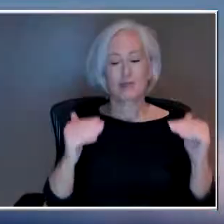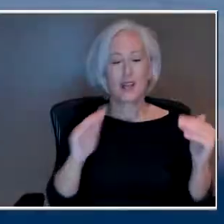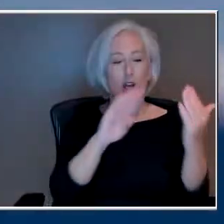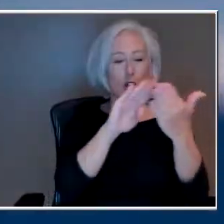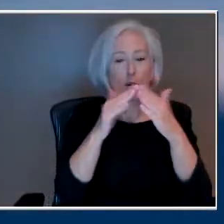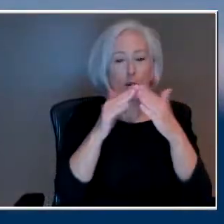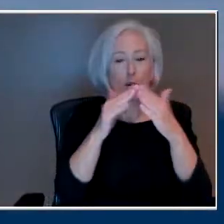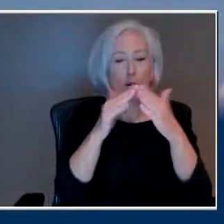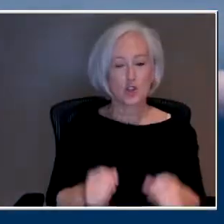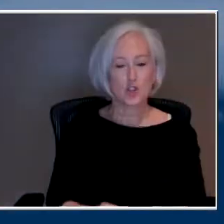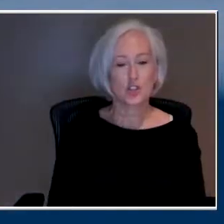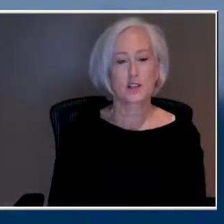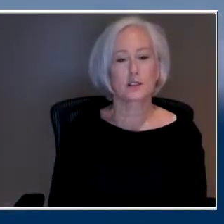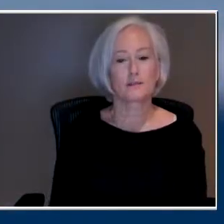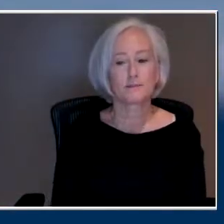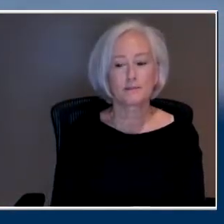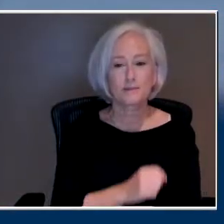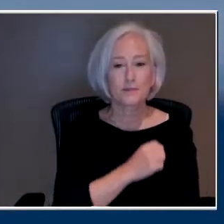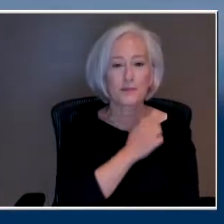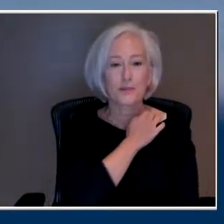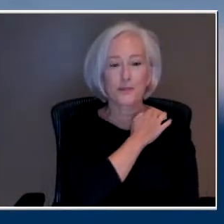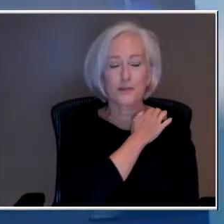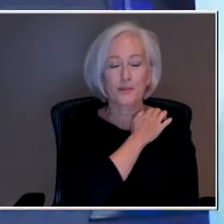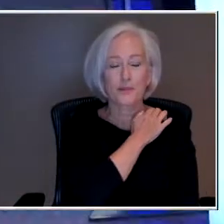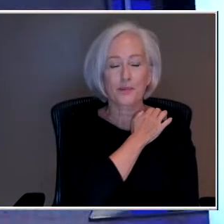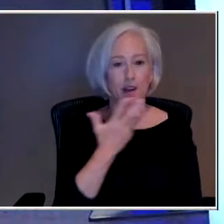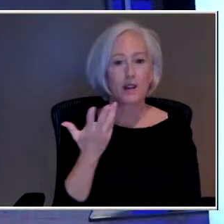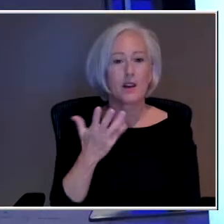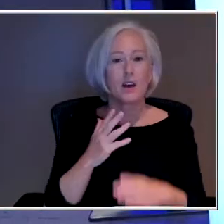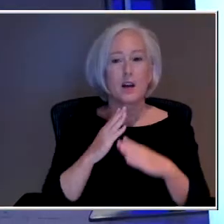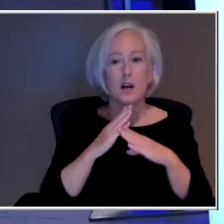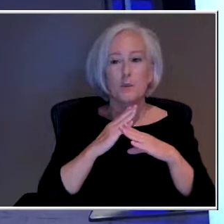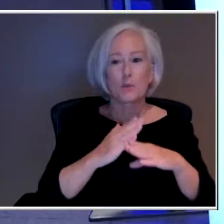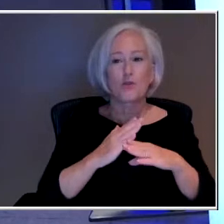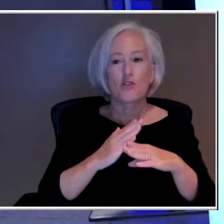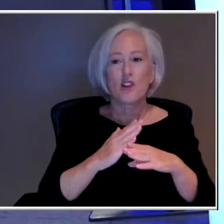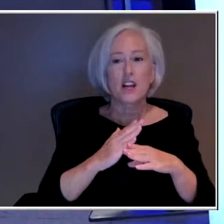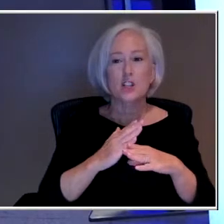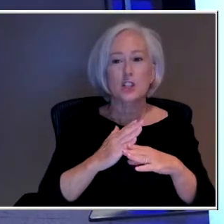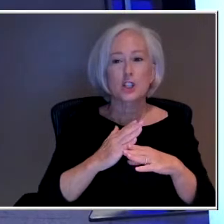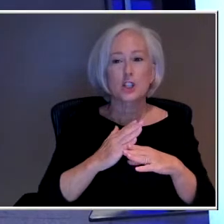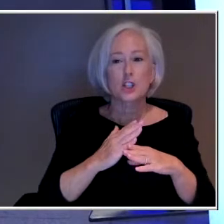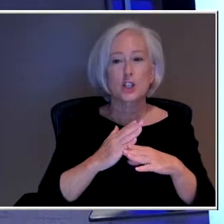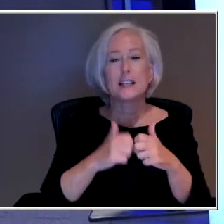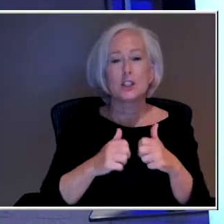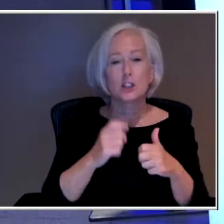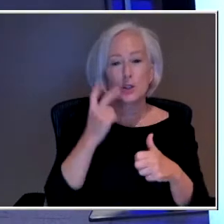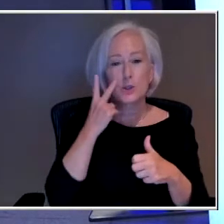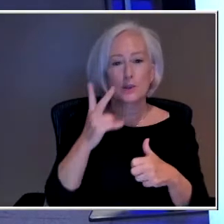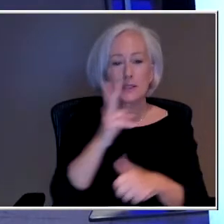wants to know, what's the most common preventable issue that you see patients coming in with?